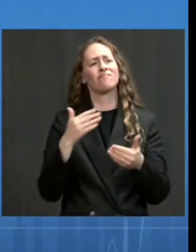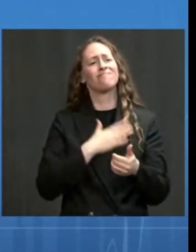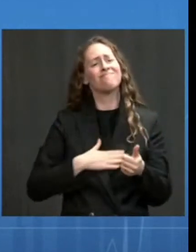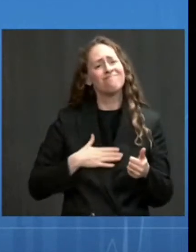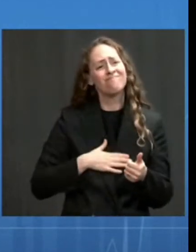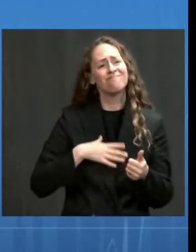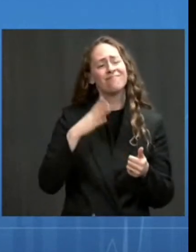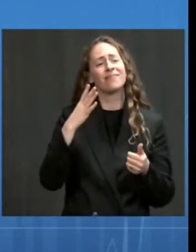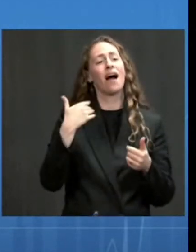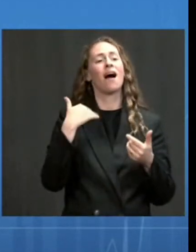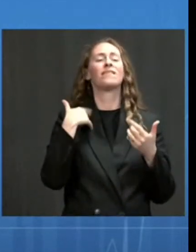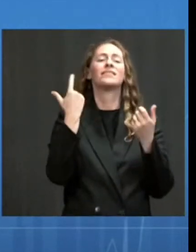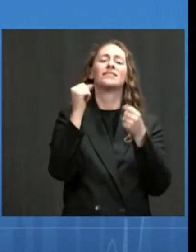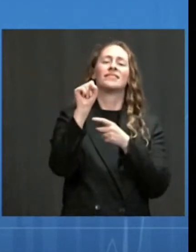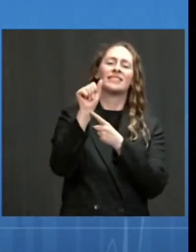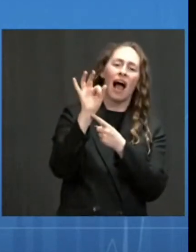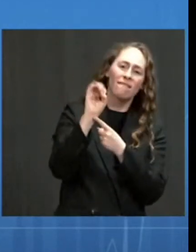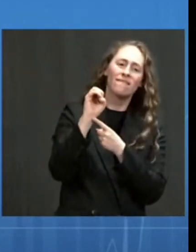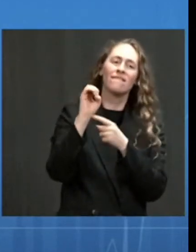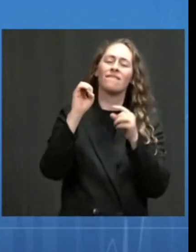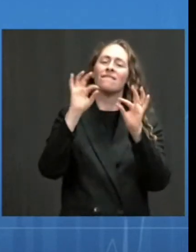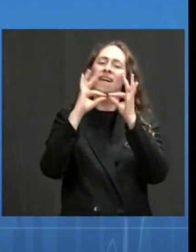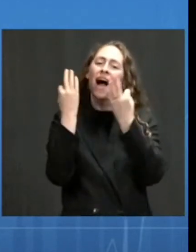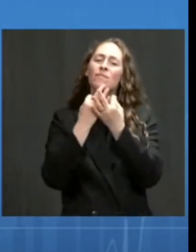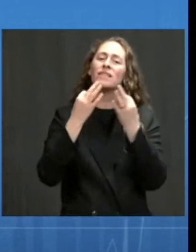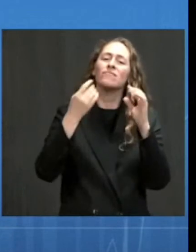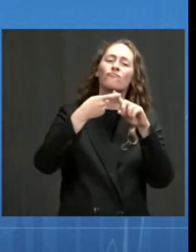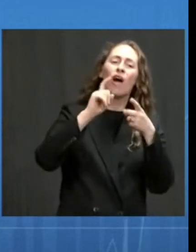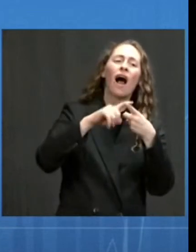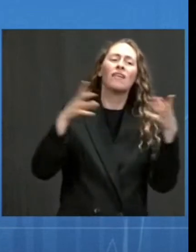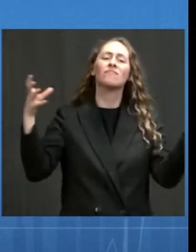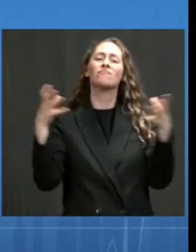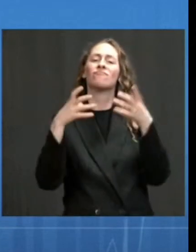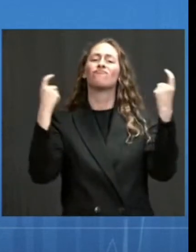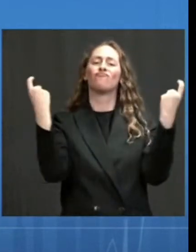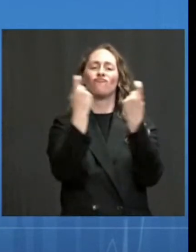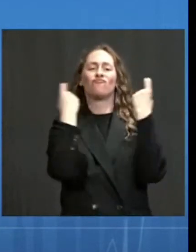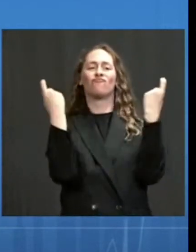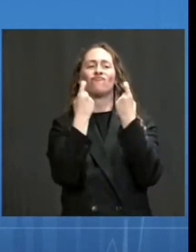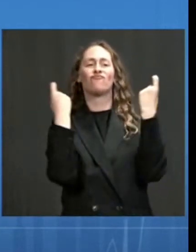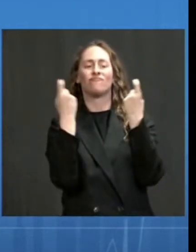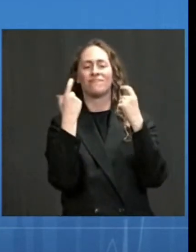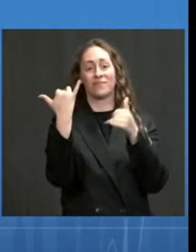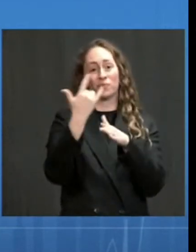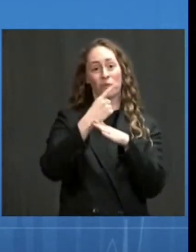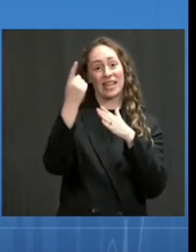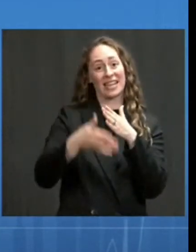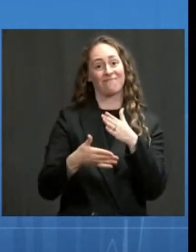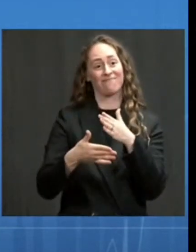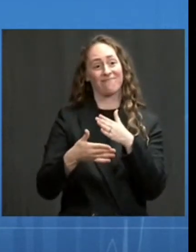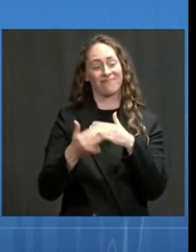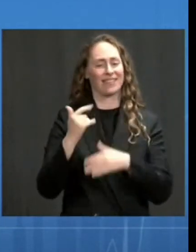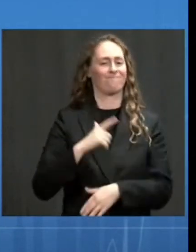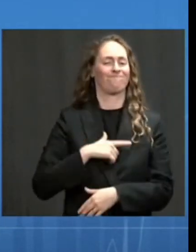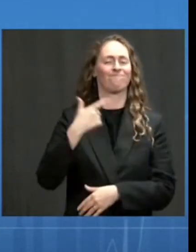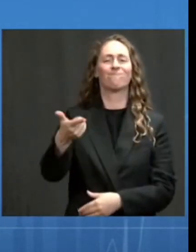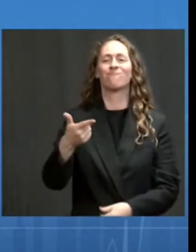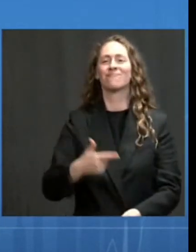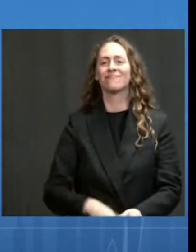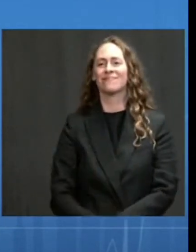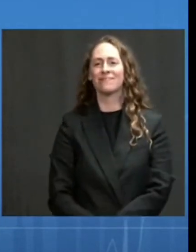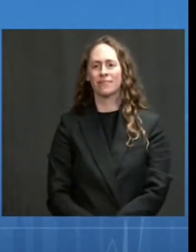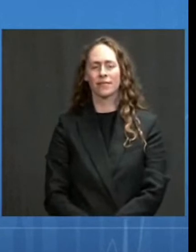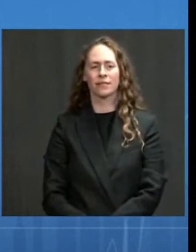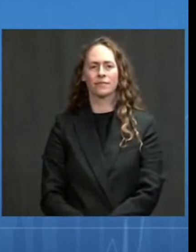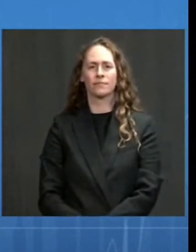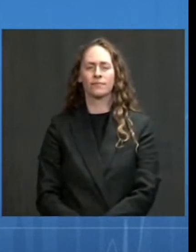safe, family and friend-filled holiday weekend. Thank you. I'll now turn things over to Dr. Fauci. Thank you very much,